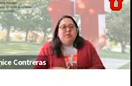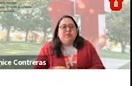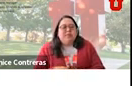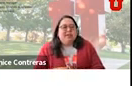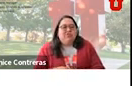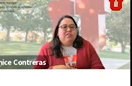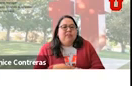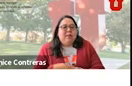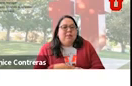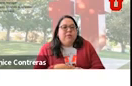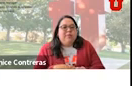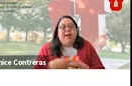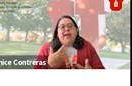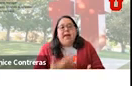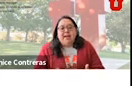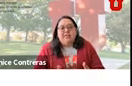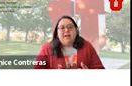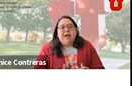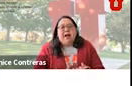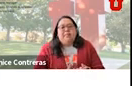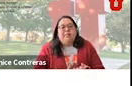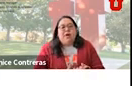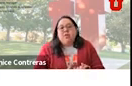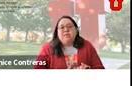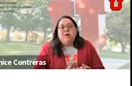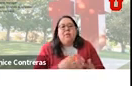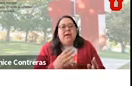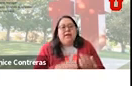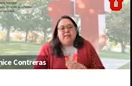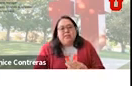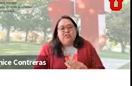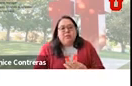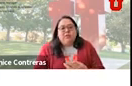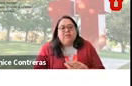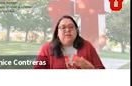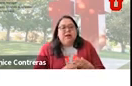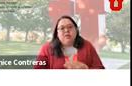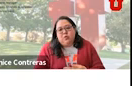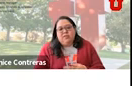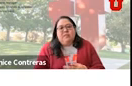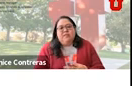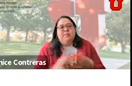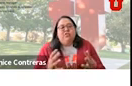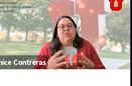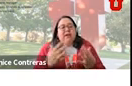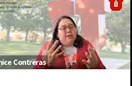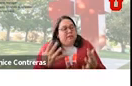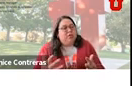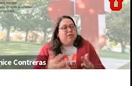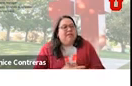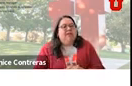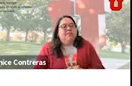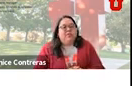those special accommodations that people might have. Also, ASL interpreters, of course, is a special